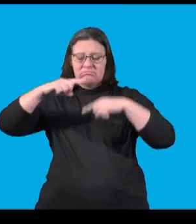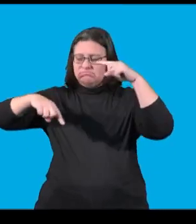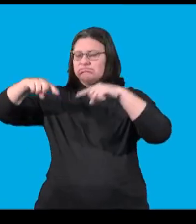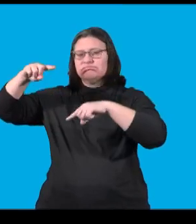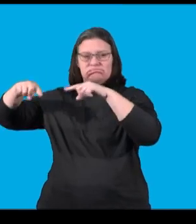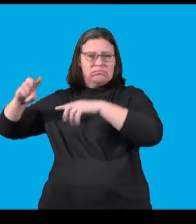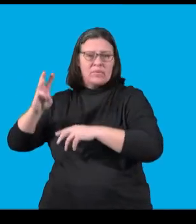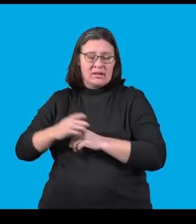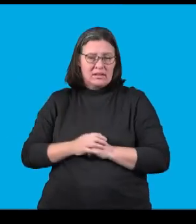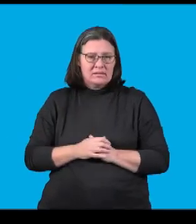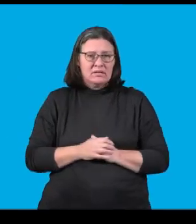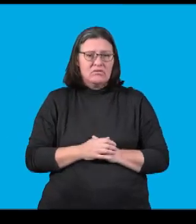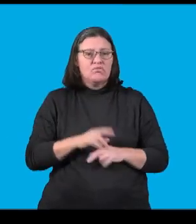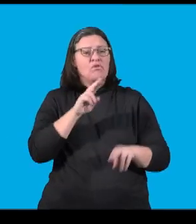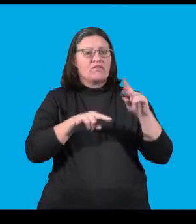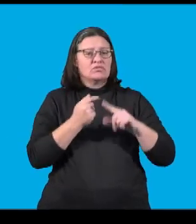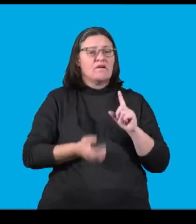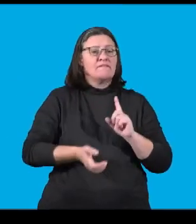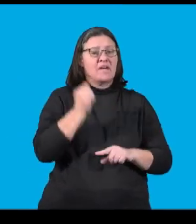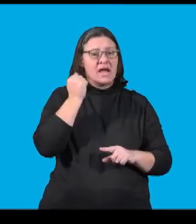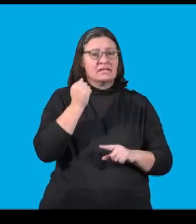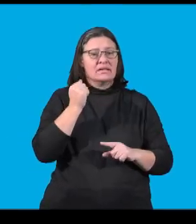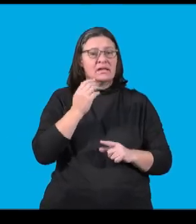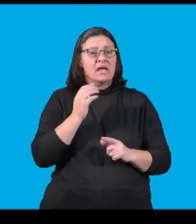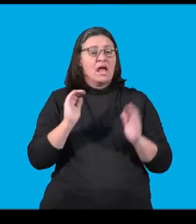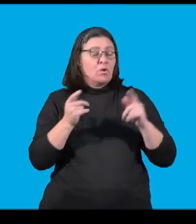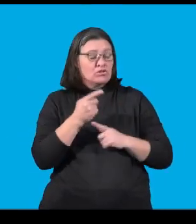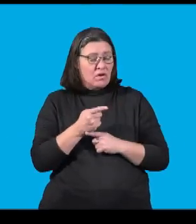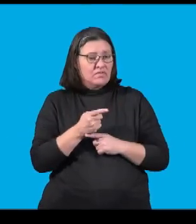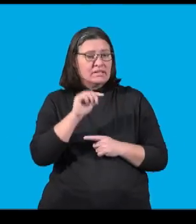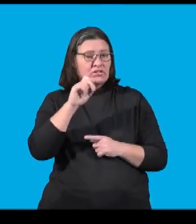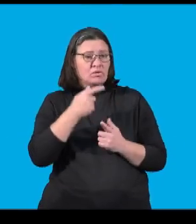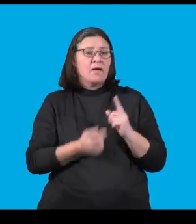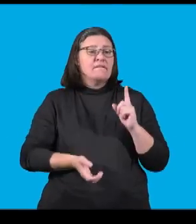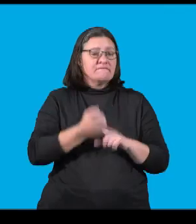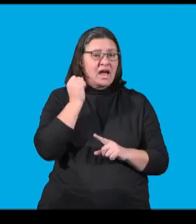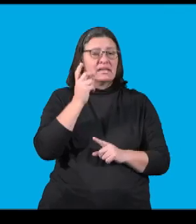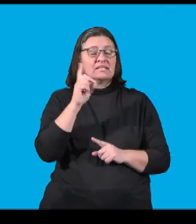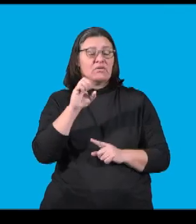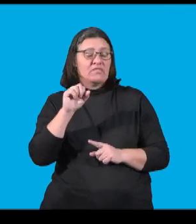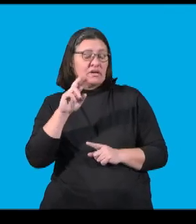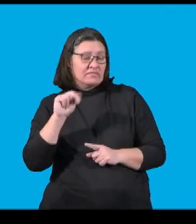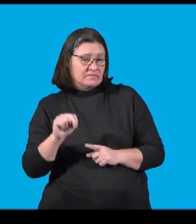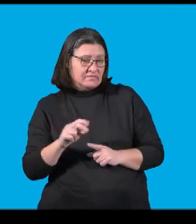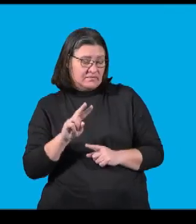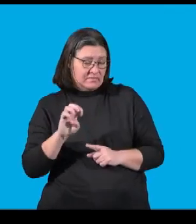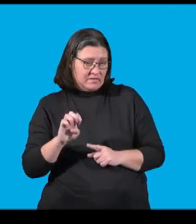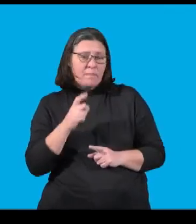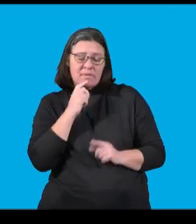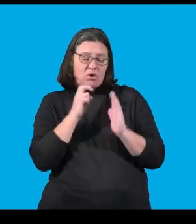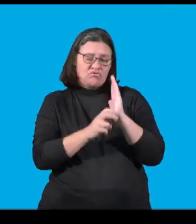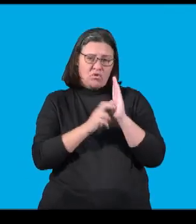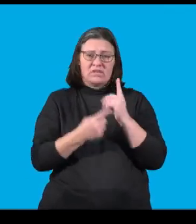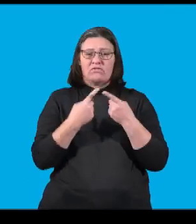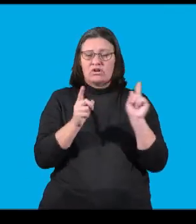will be different. Quickly, let's revise the steps. To find the equation of a tangent, we find the derivative. How do we do that? We use the rules